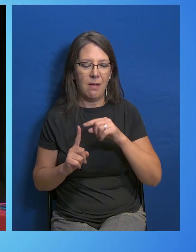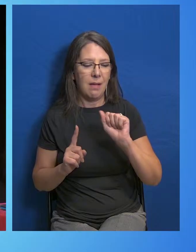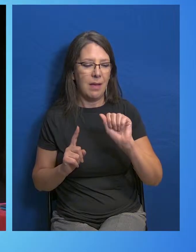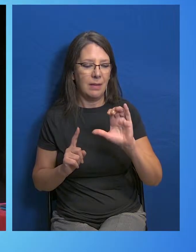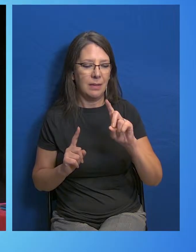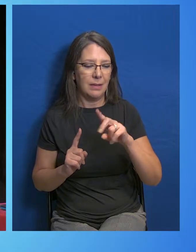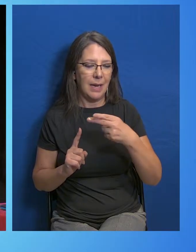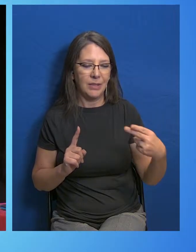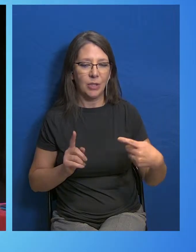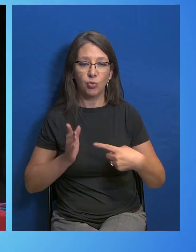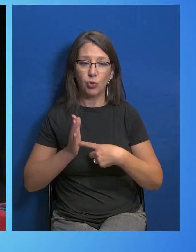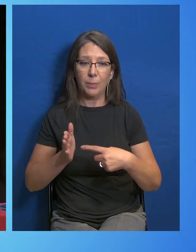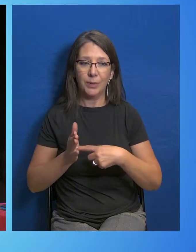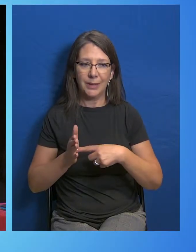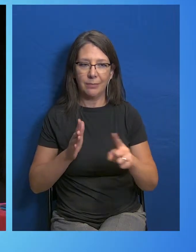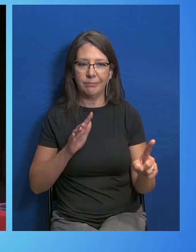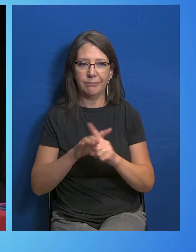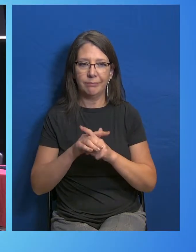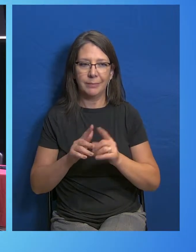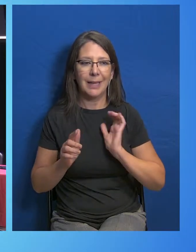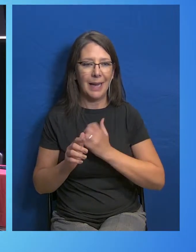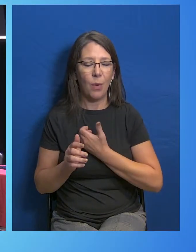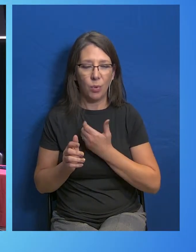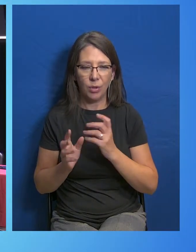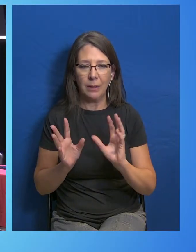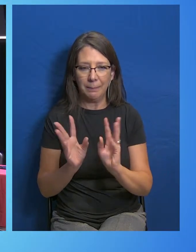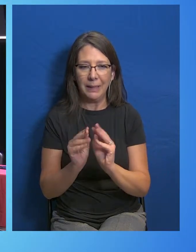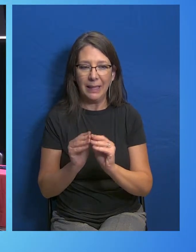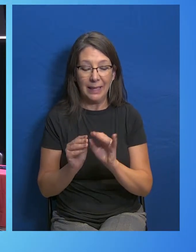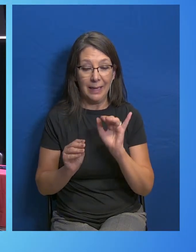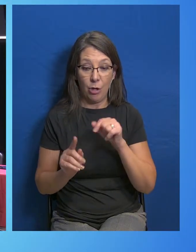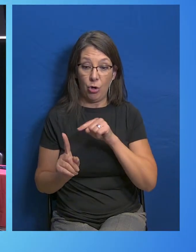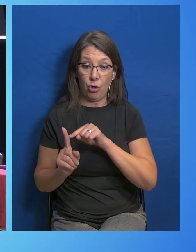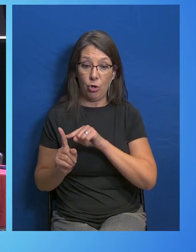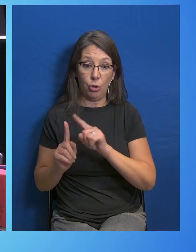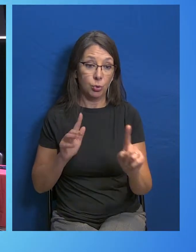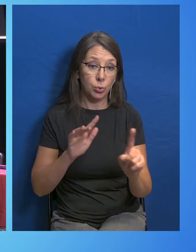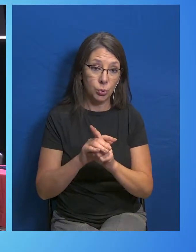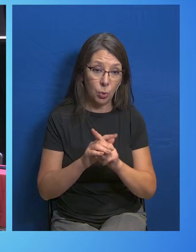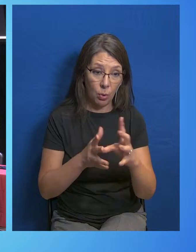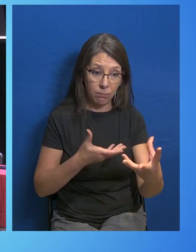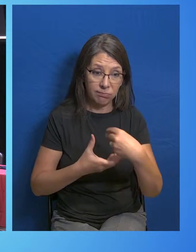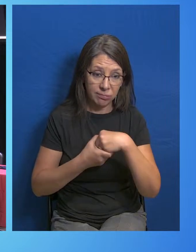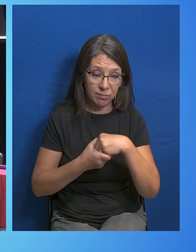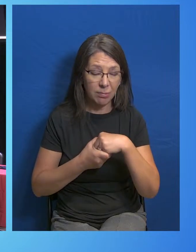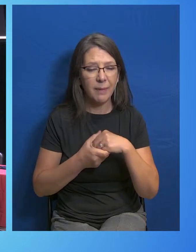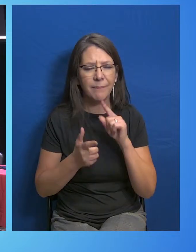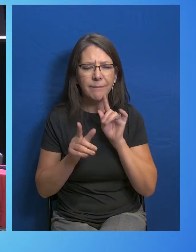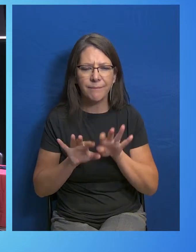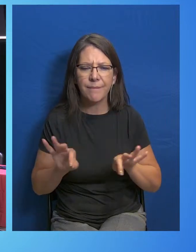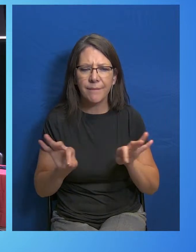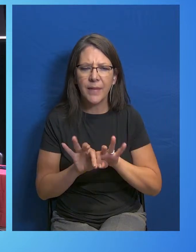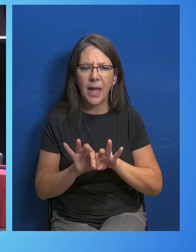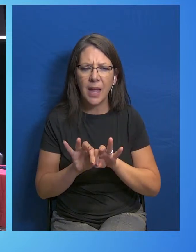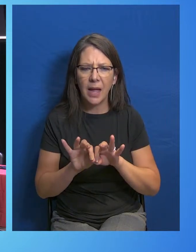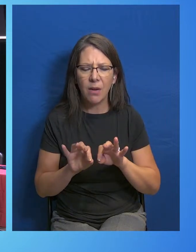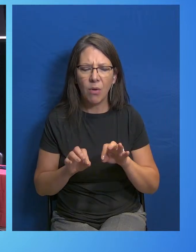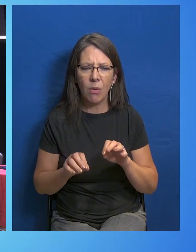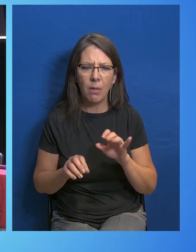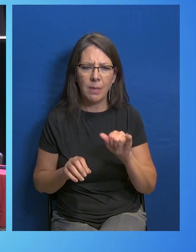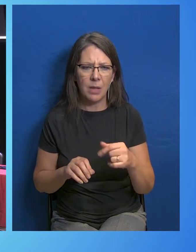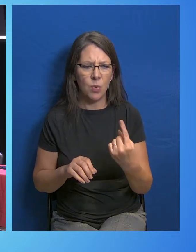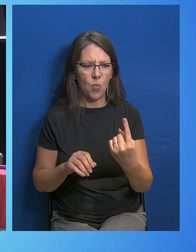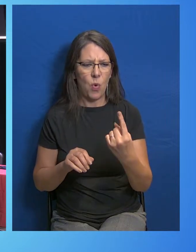to attend. I do think that that representation is vital. As one of the organizations